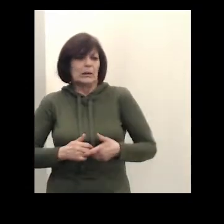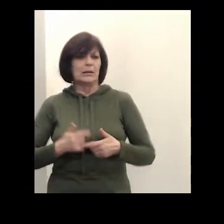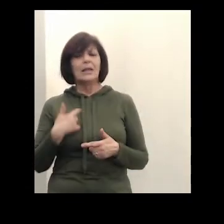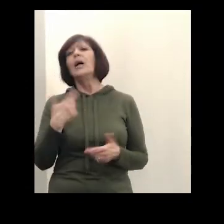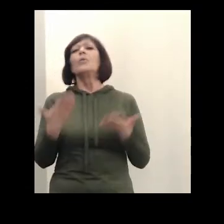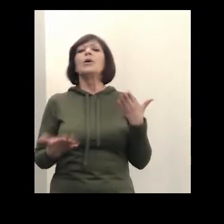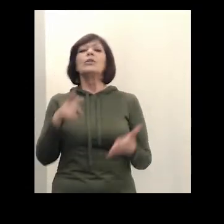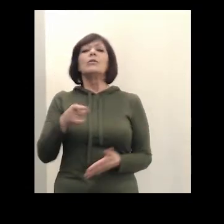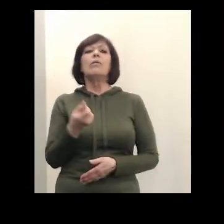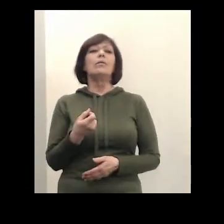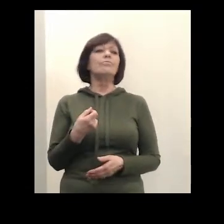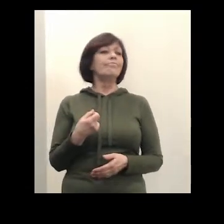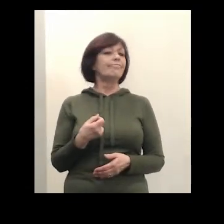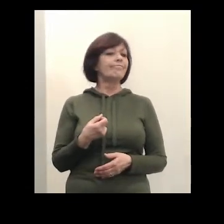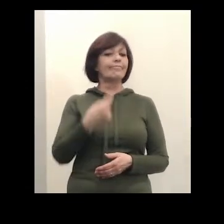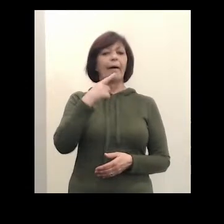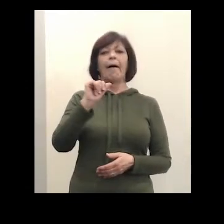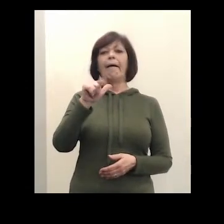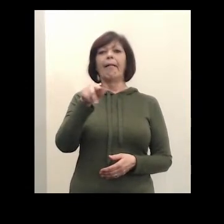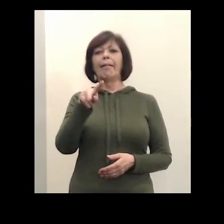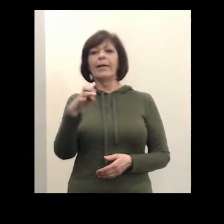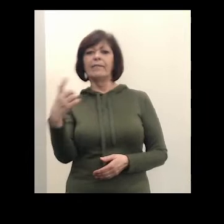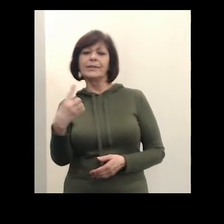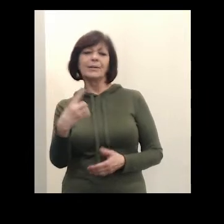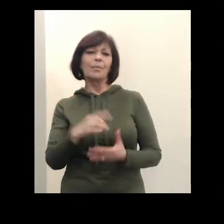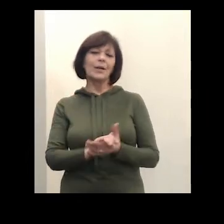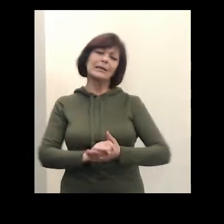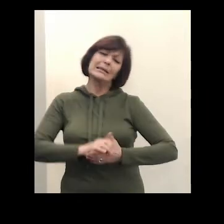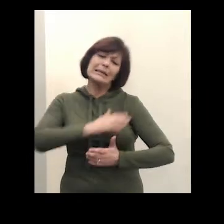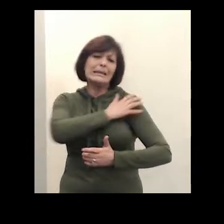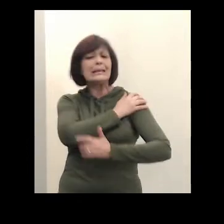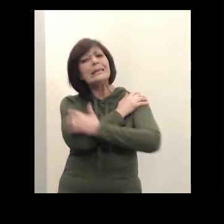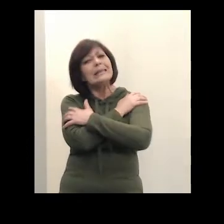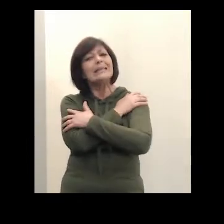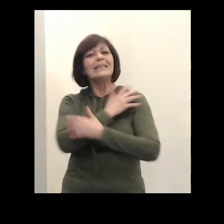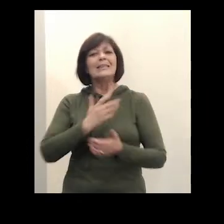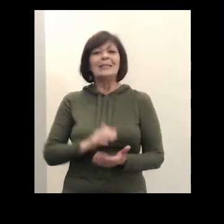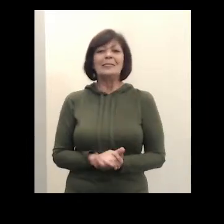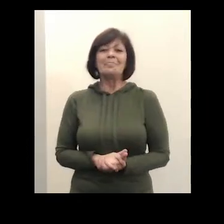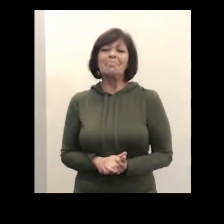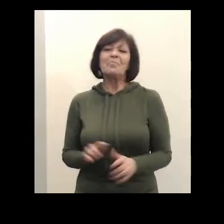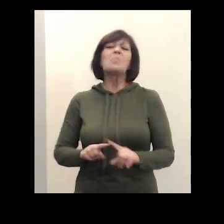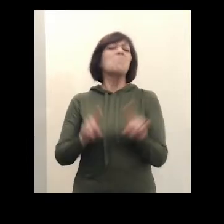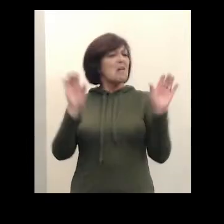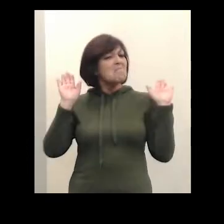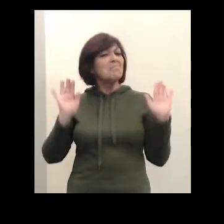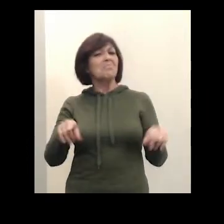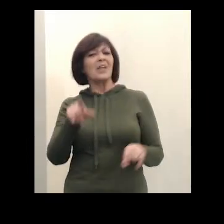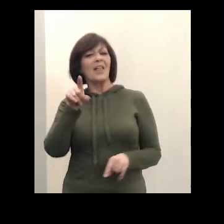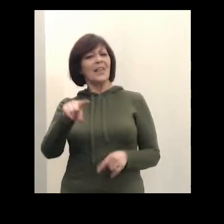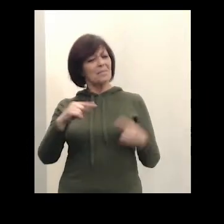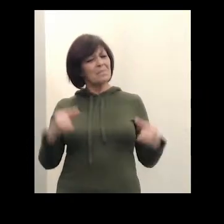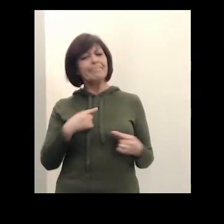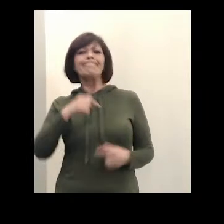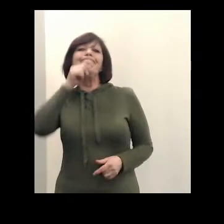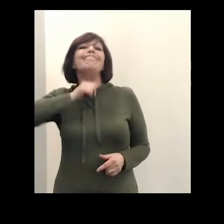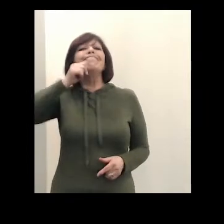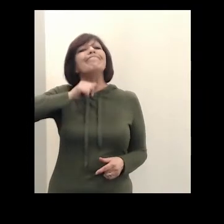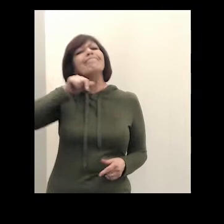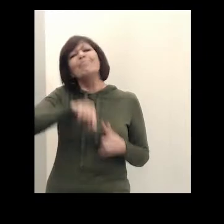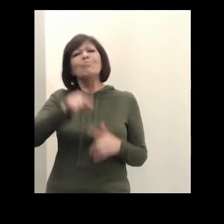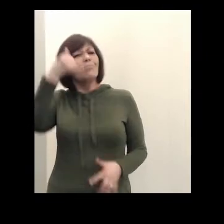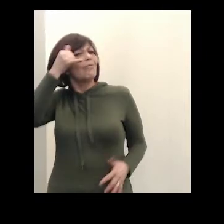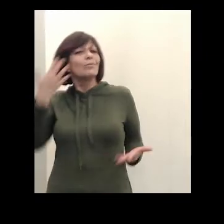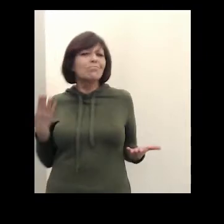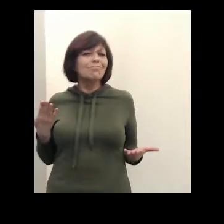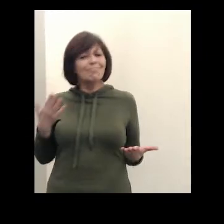some sort of leave or a different type of pain reliever. But those are the pains you deal with when you live in this region when it comes to